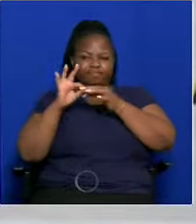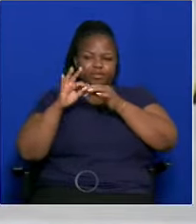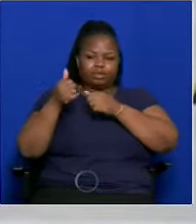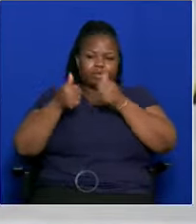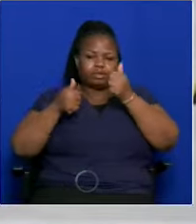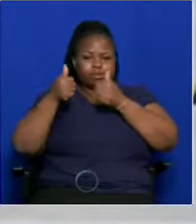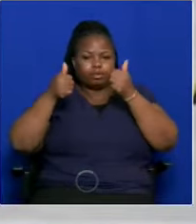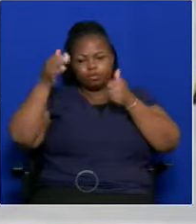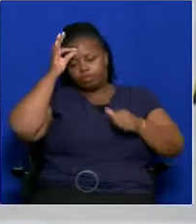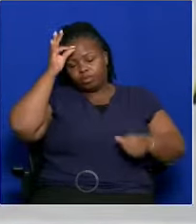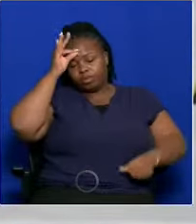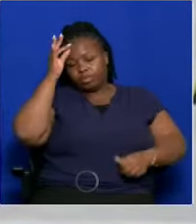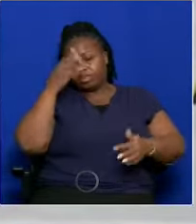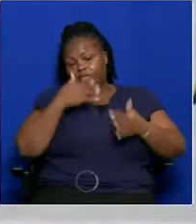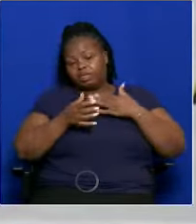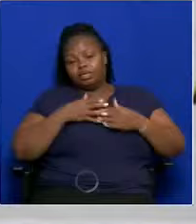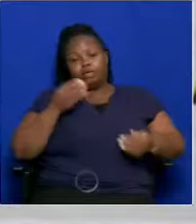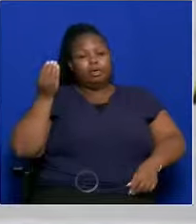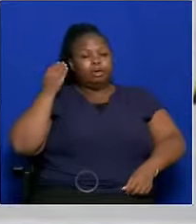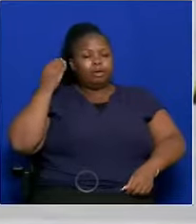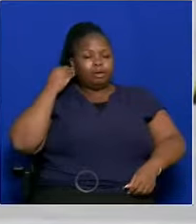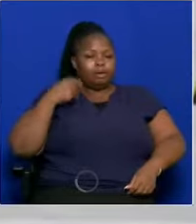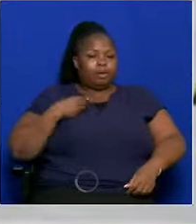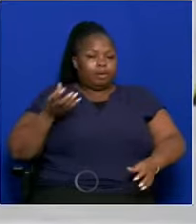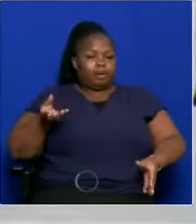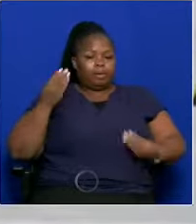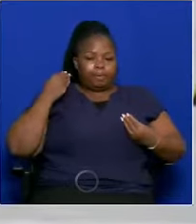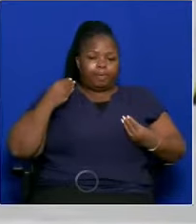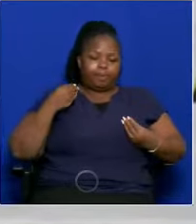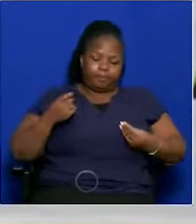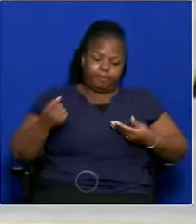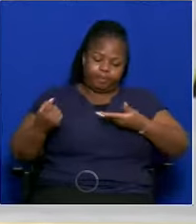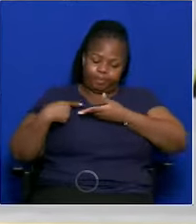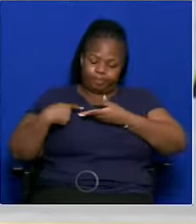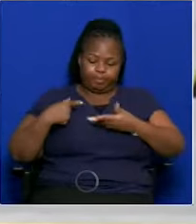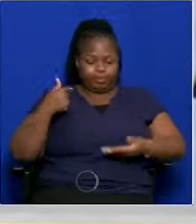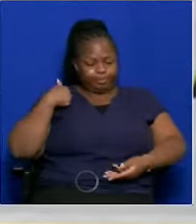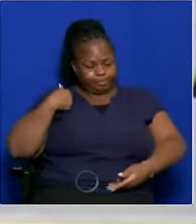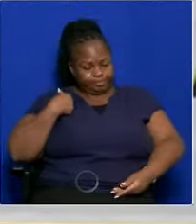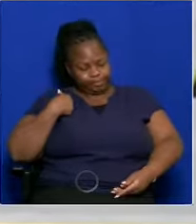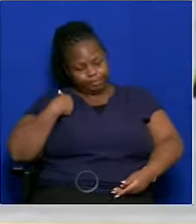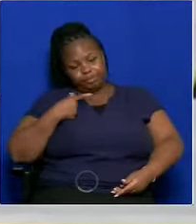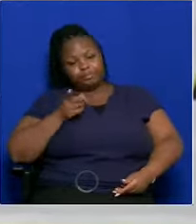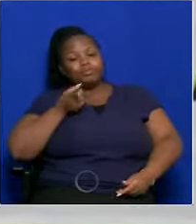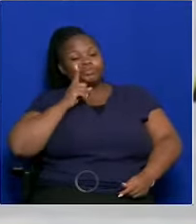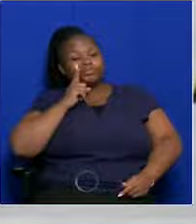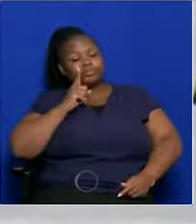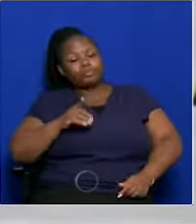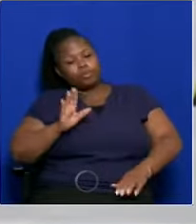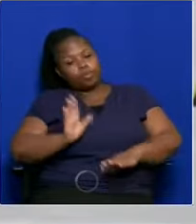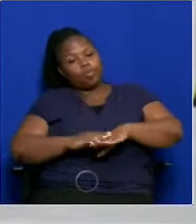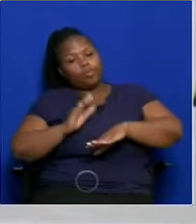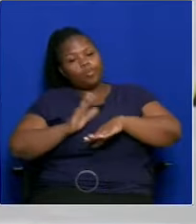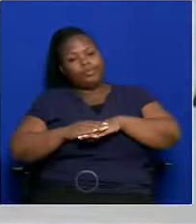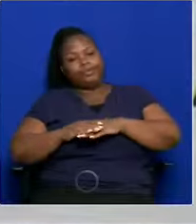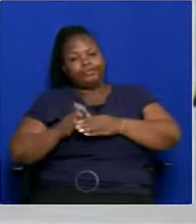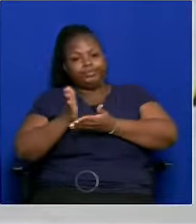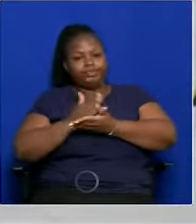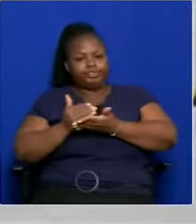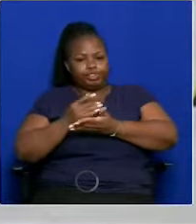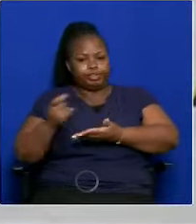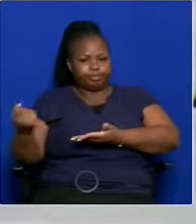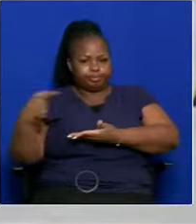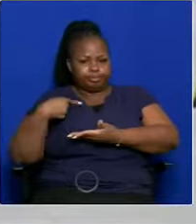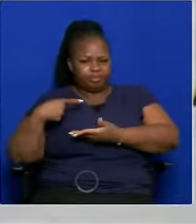is getting, he will share with me. And if you check most of this sharing, it comes from his side, not from